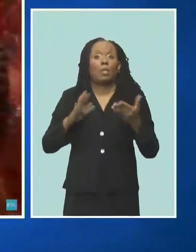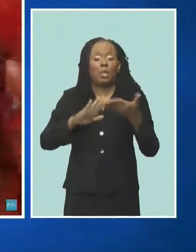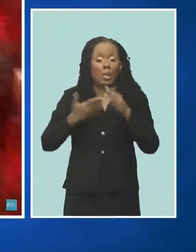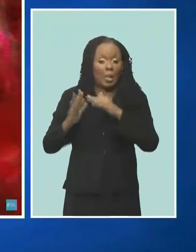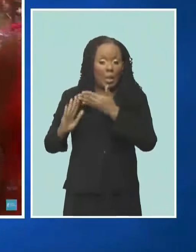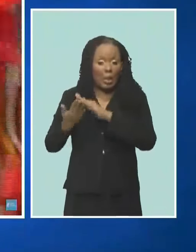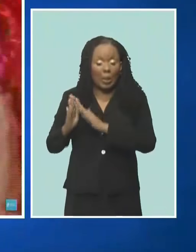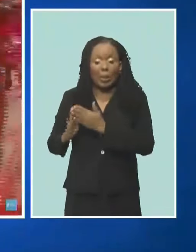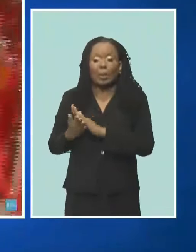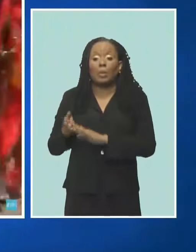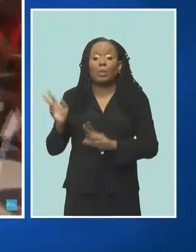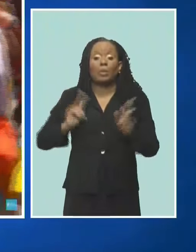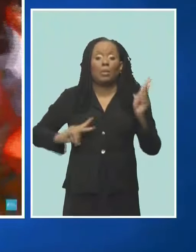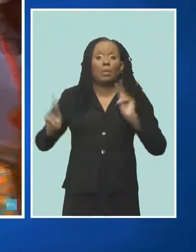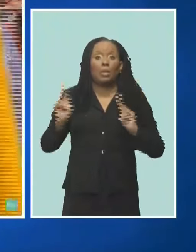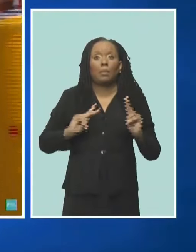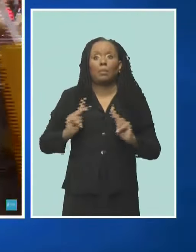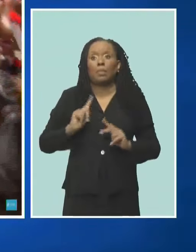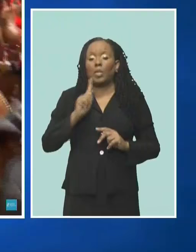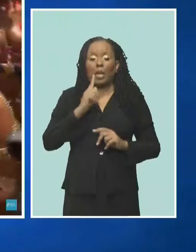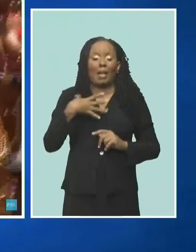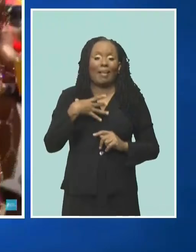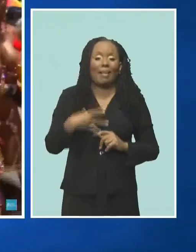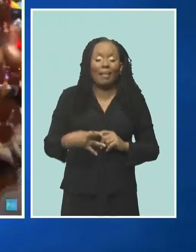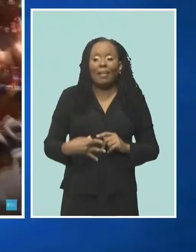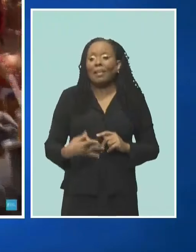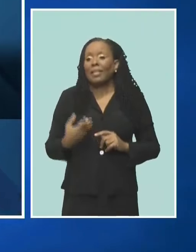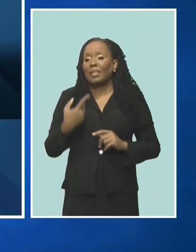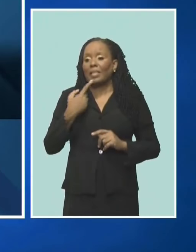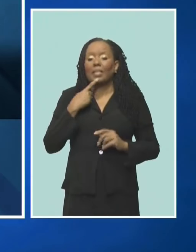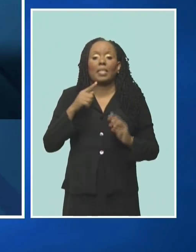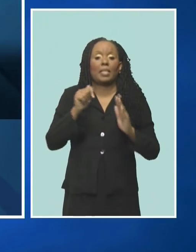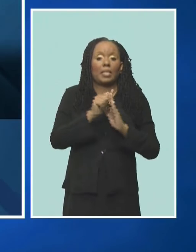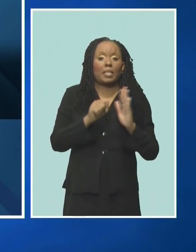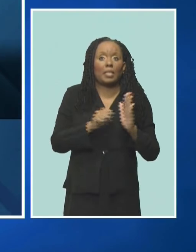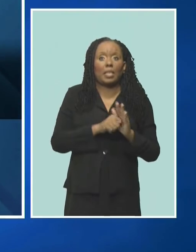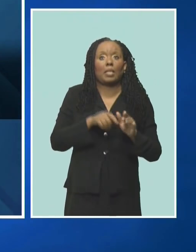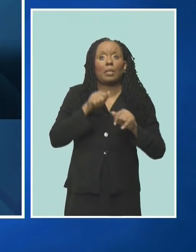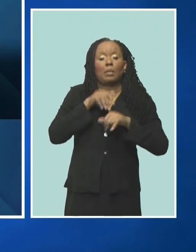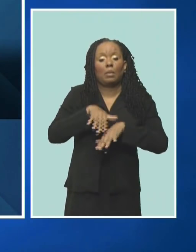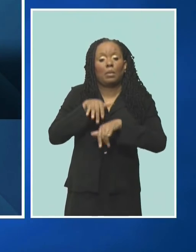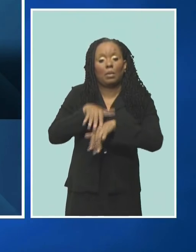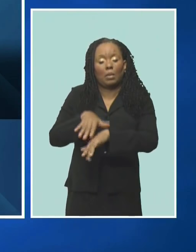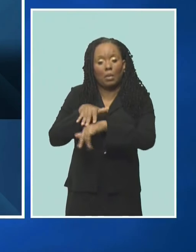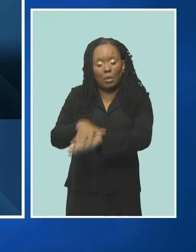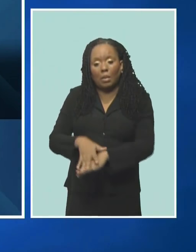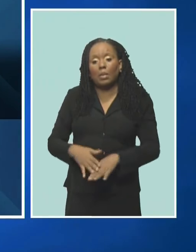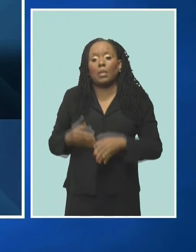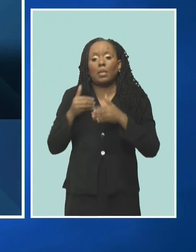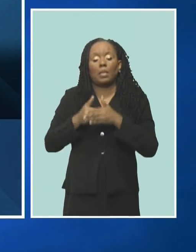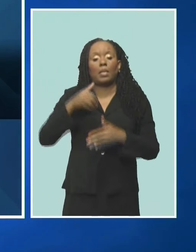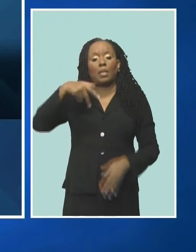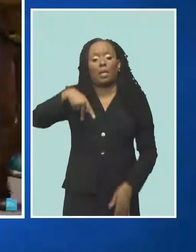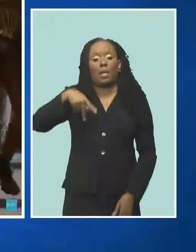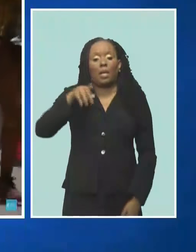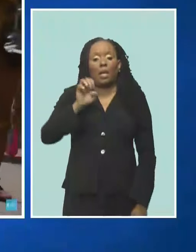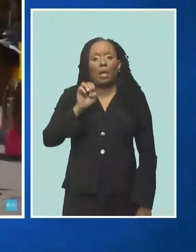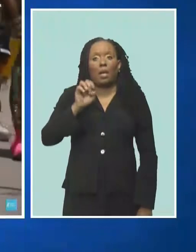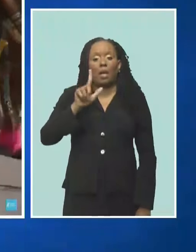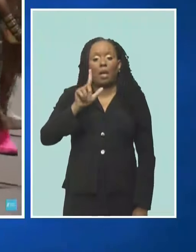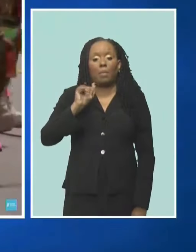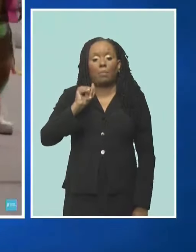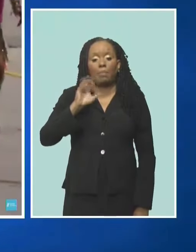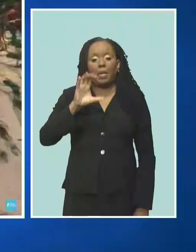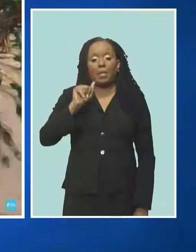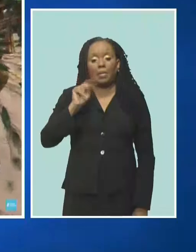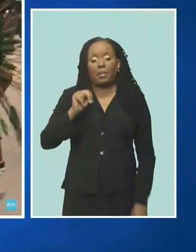revelers' perspective, it was a nice start coming out of Bridgetown and across Pelican Village and whatnot. The band